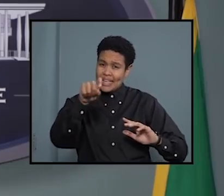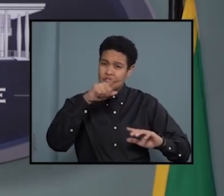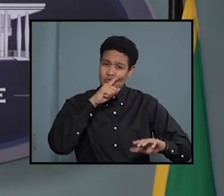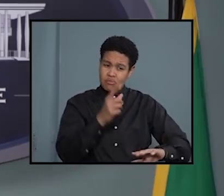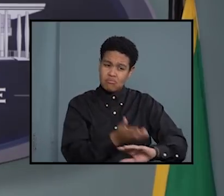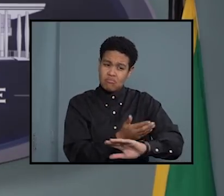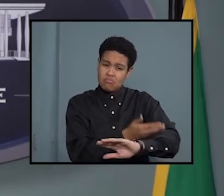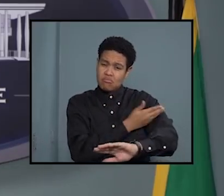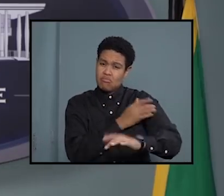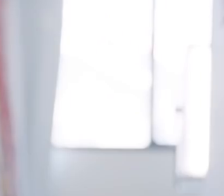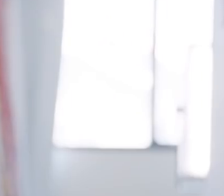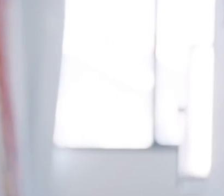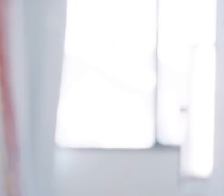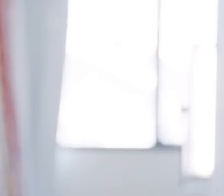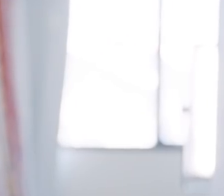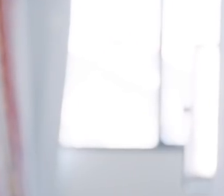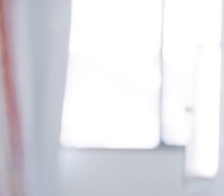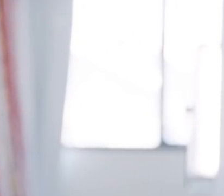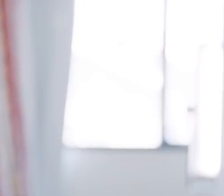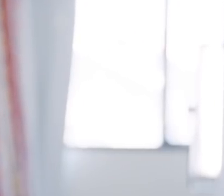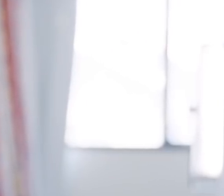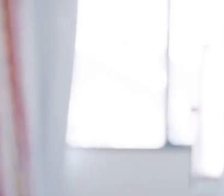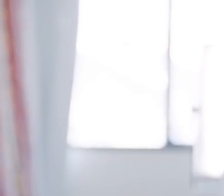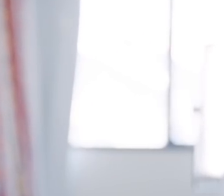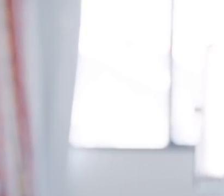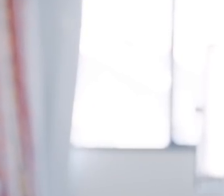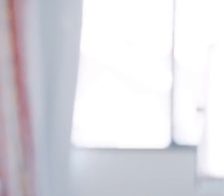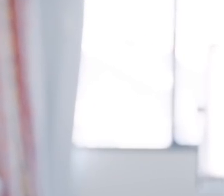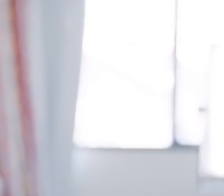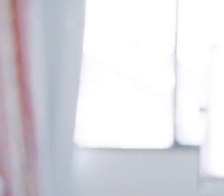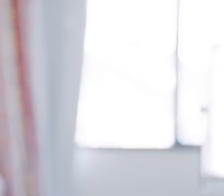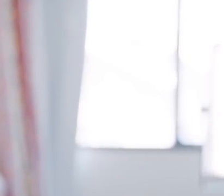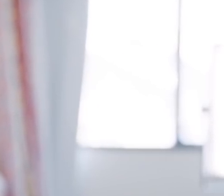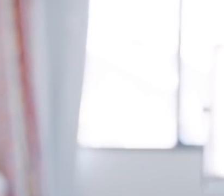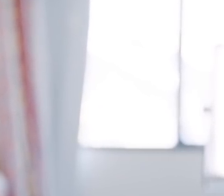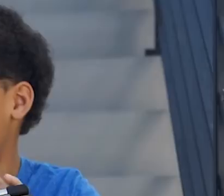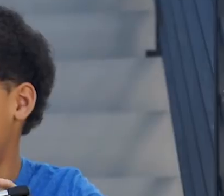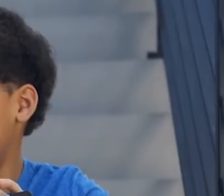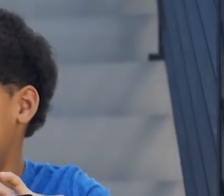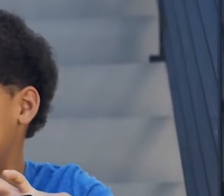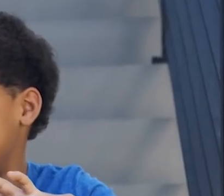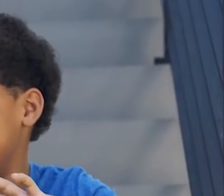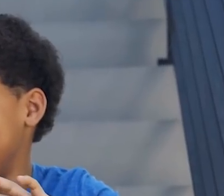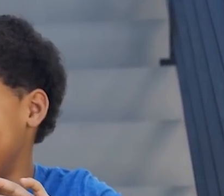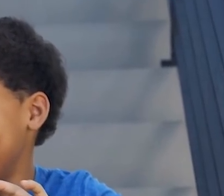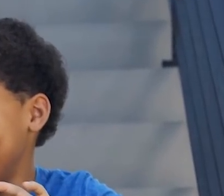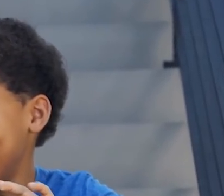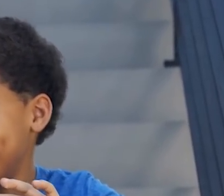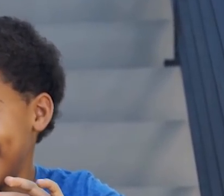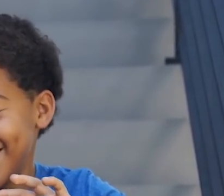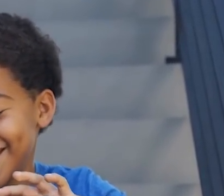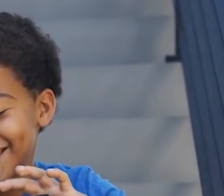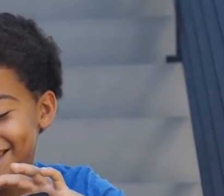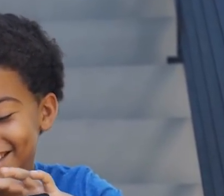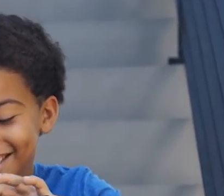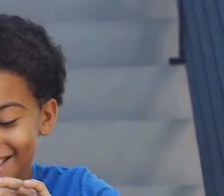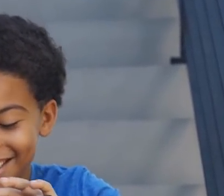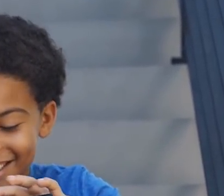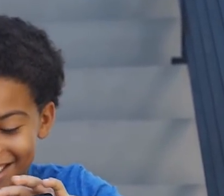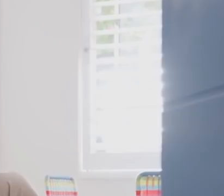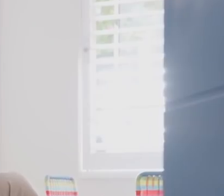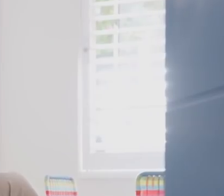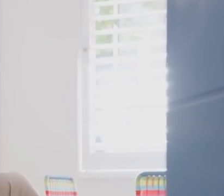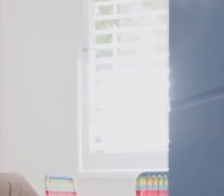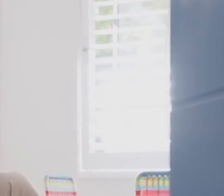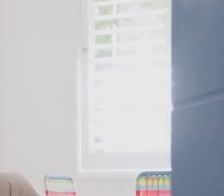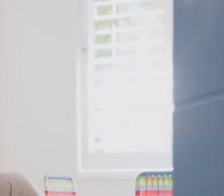it up in technology, e-learning will provide 40,000 tablets for children to assist them when